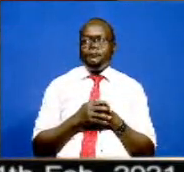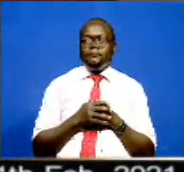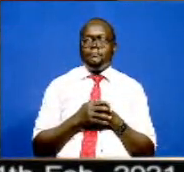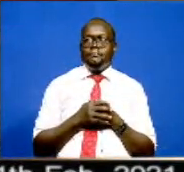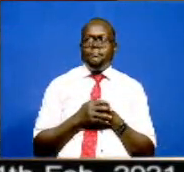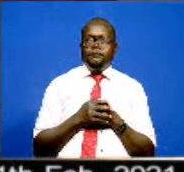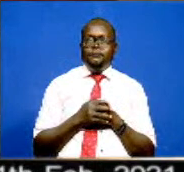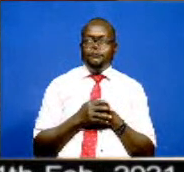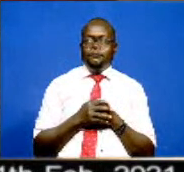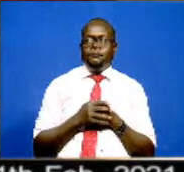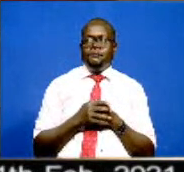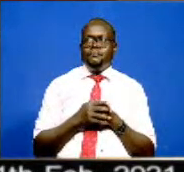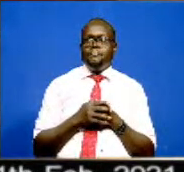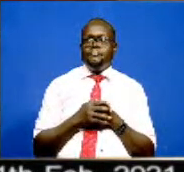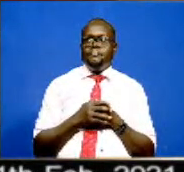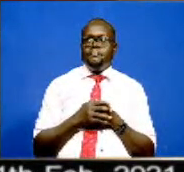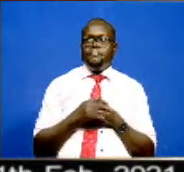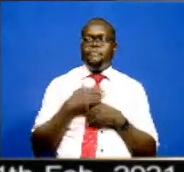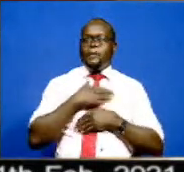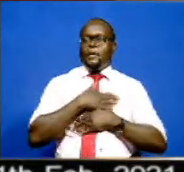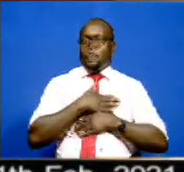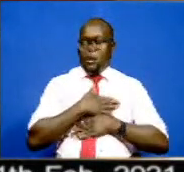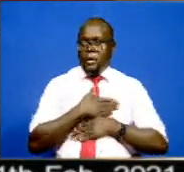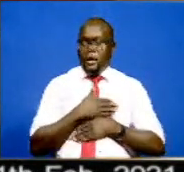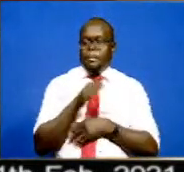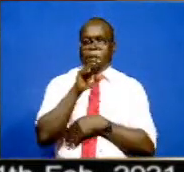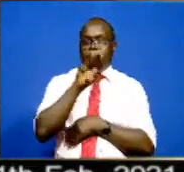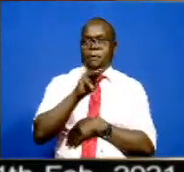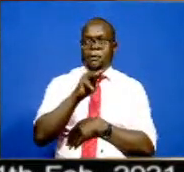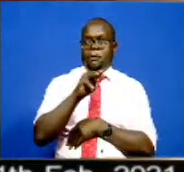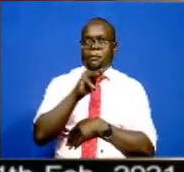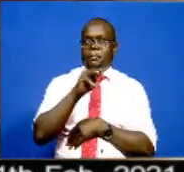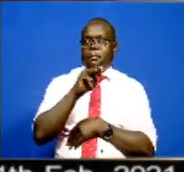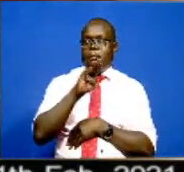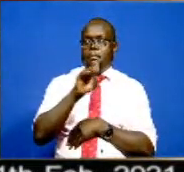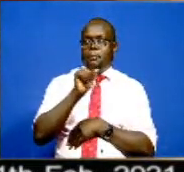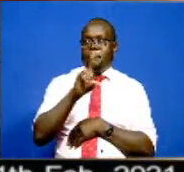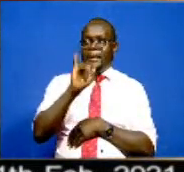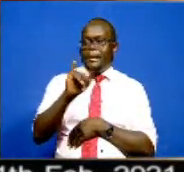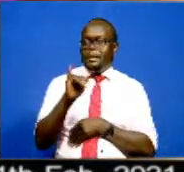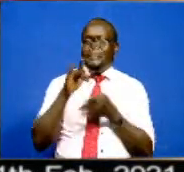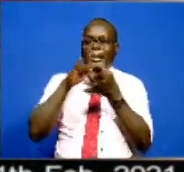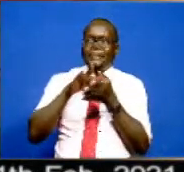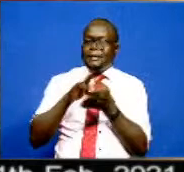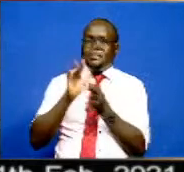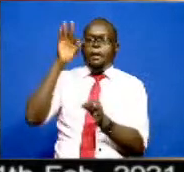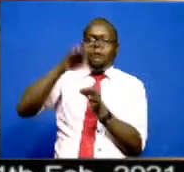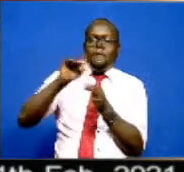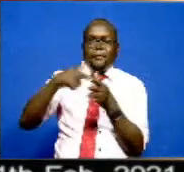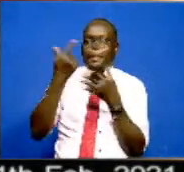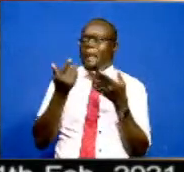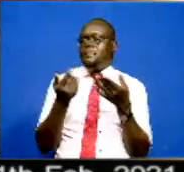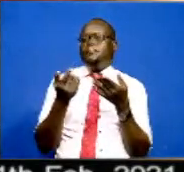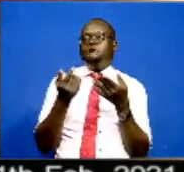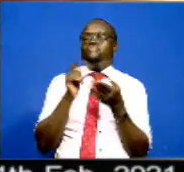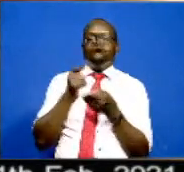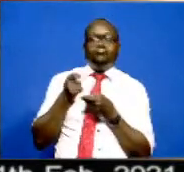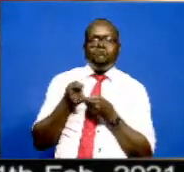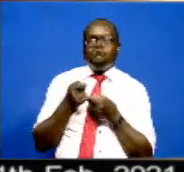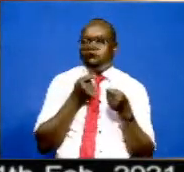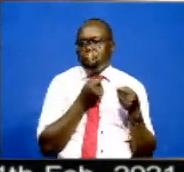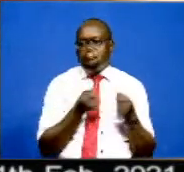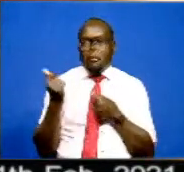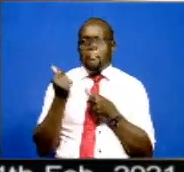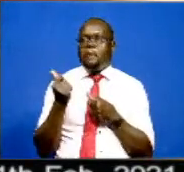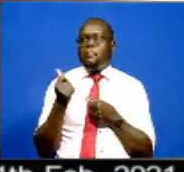because, Honorable Mbadi, don't insist that we vote so that it's thrown out. Mr. Speaker, sometimes